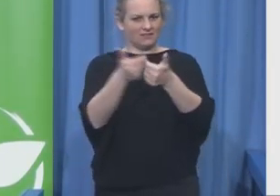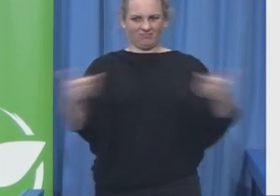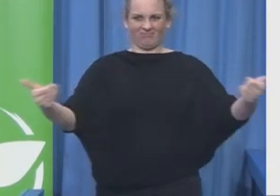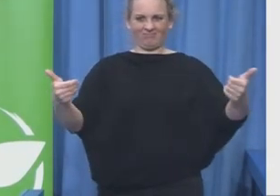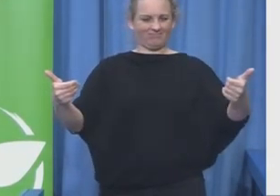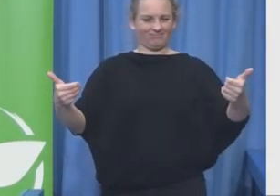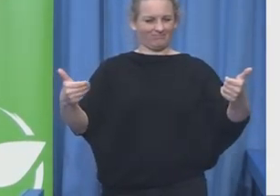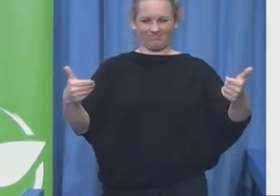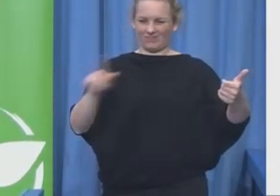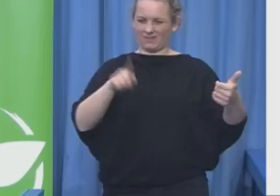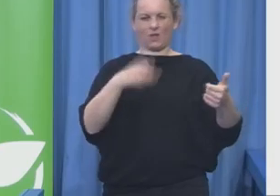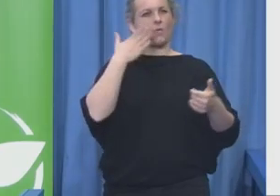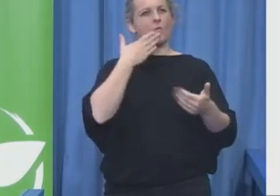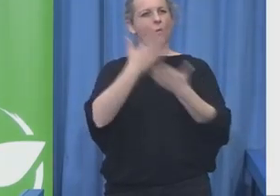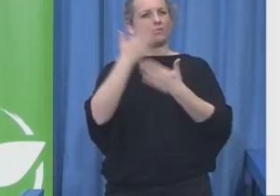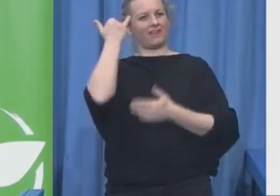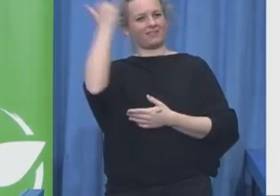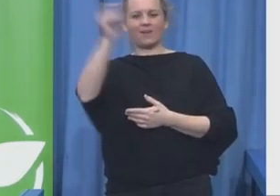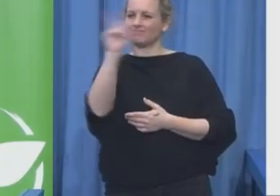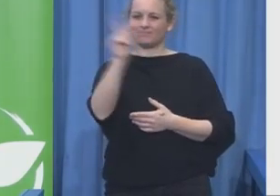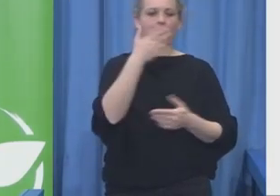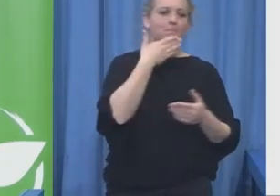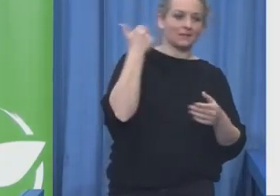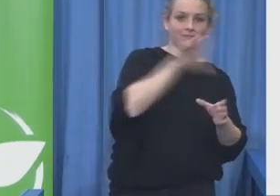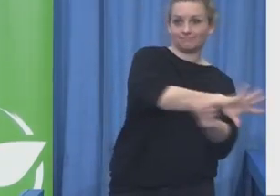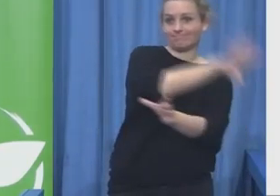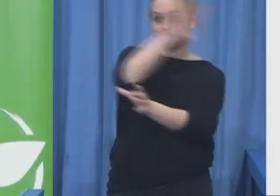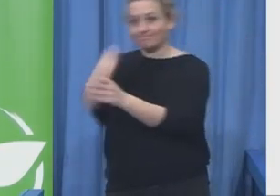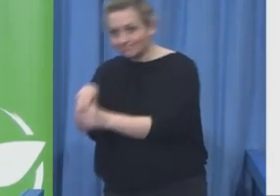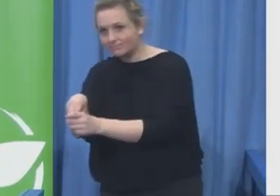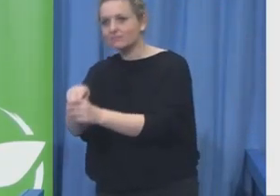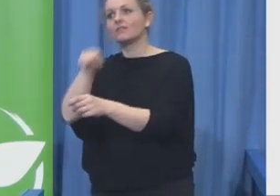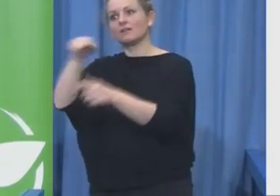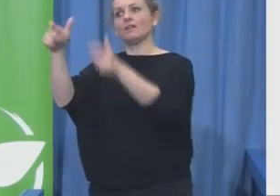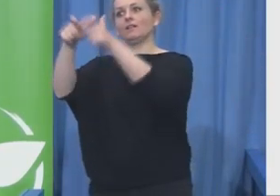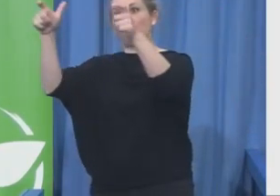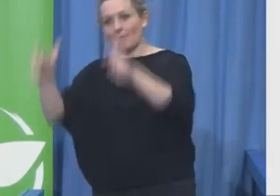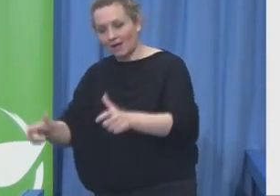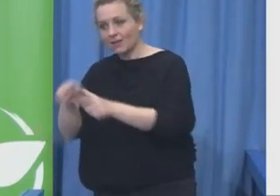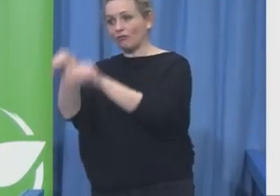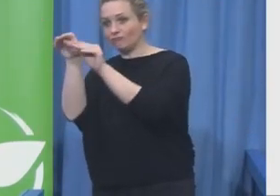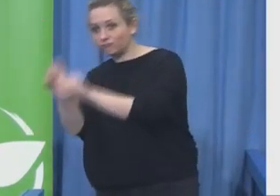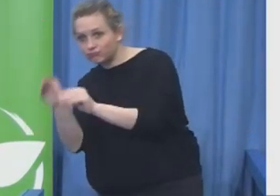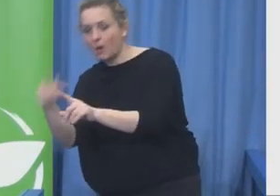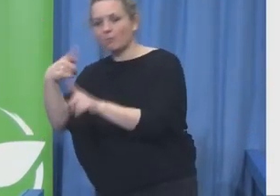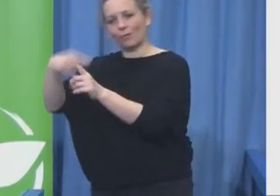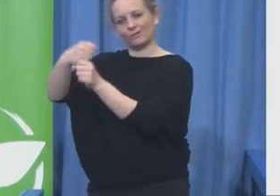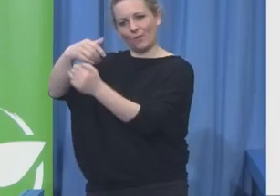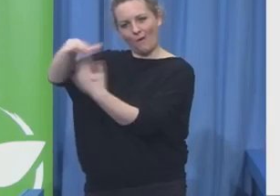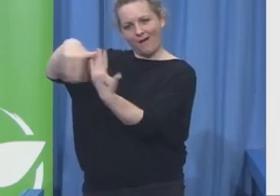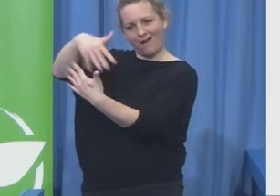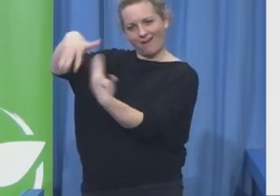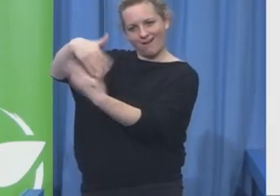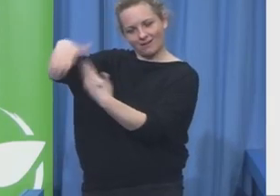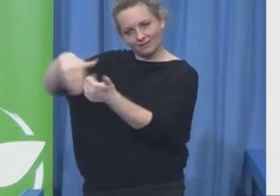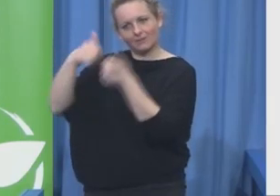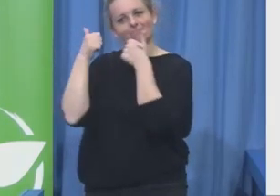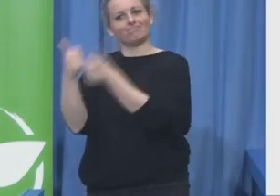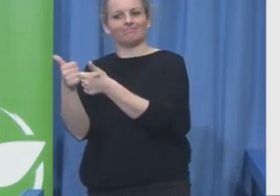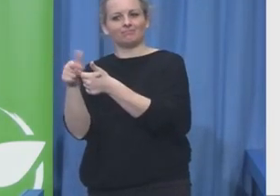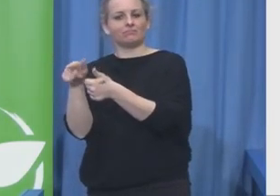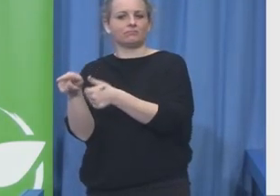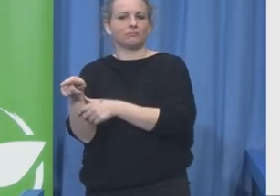the Children implemented in Armenia, as well as the Ethiopian Center on Disability and Development in Ethiopia. And both were